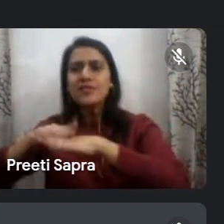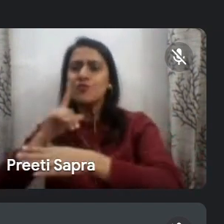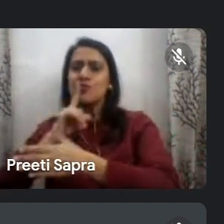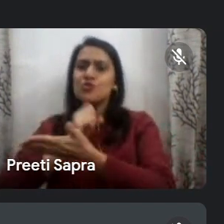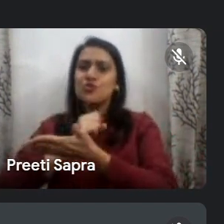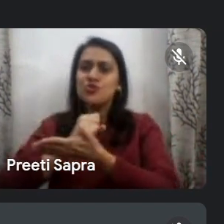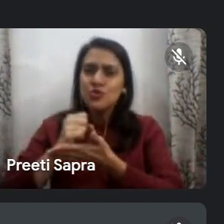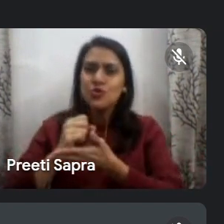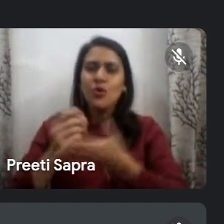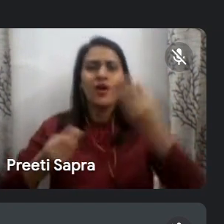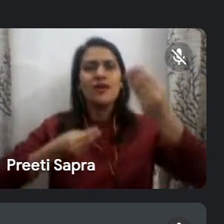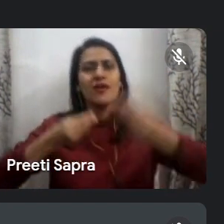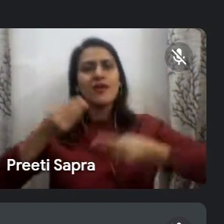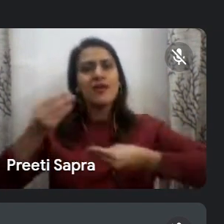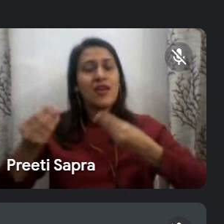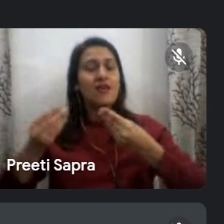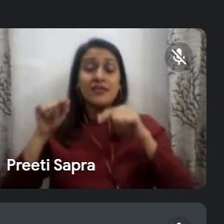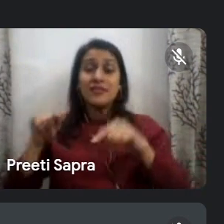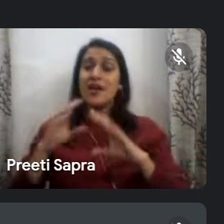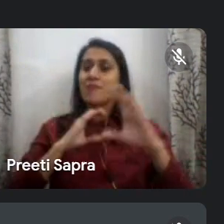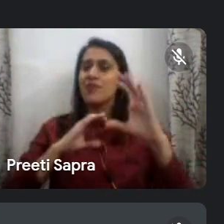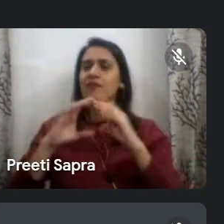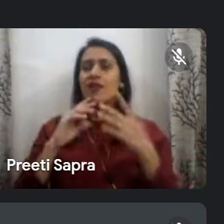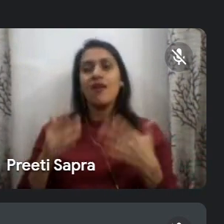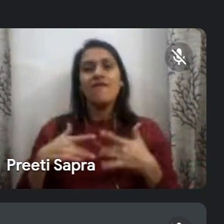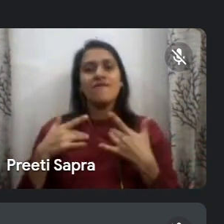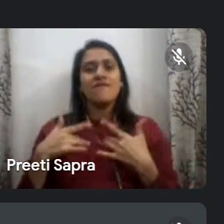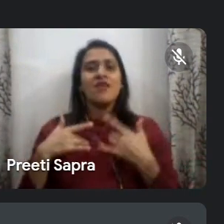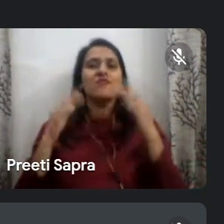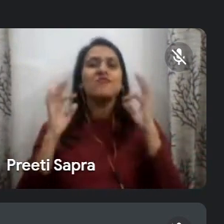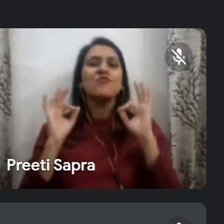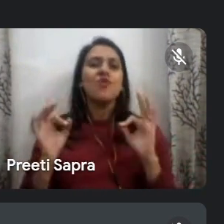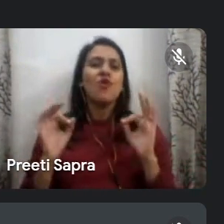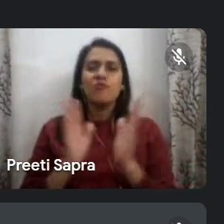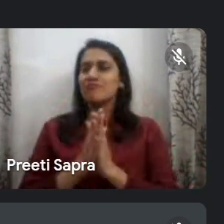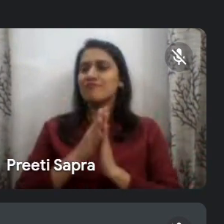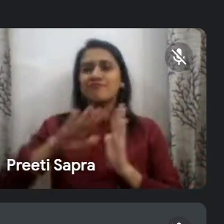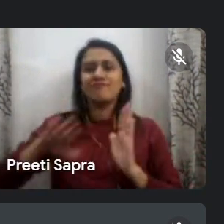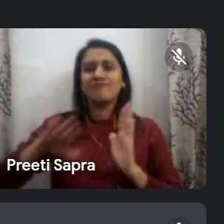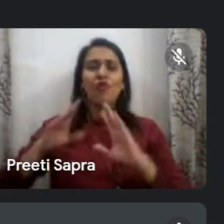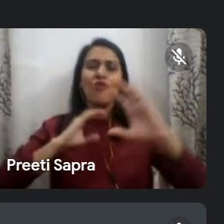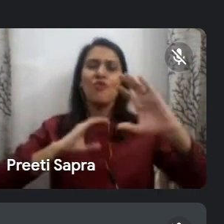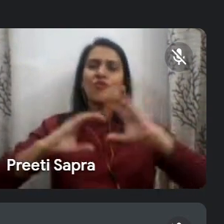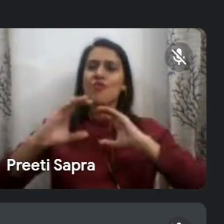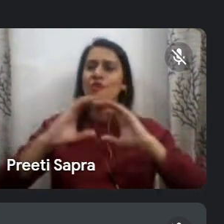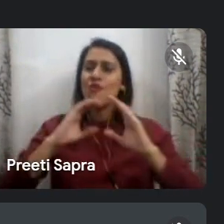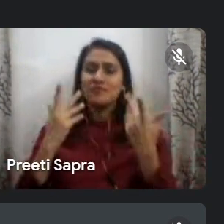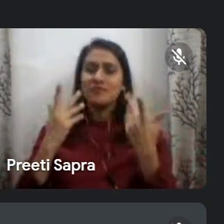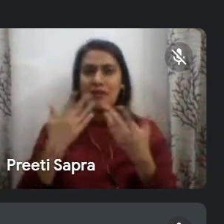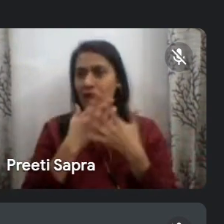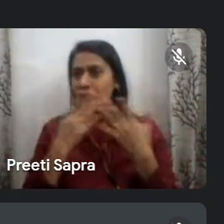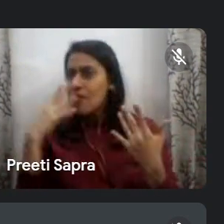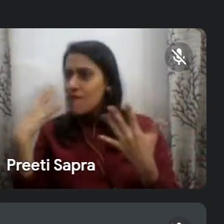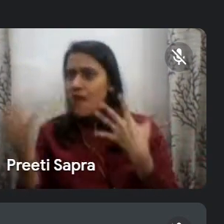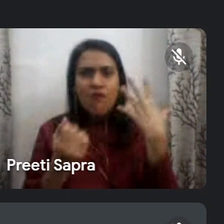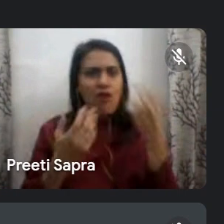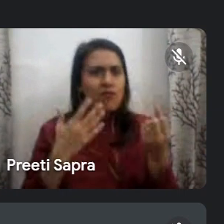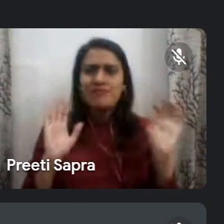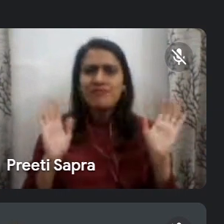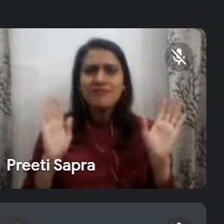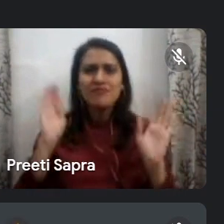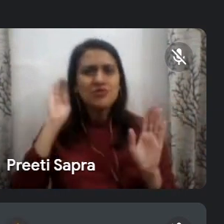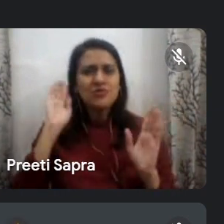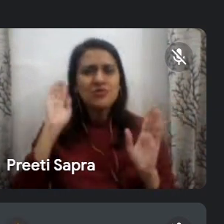some of the conversations that we don't find in books, some of the conversations that we cannot find otherwise. So thanks so much for this